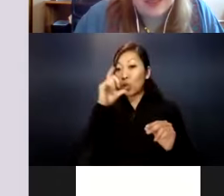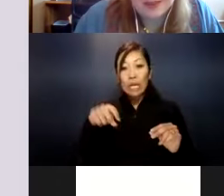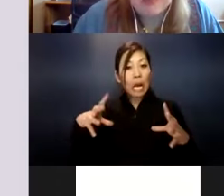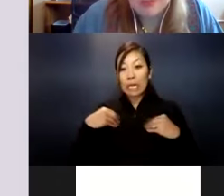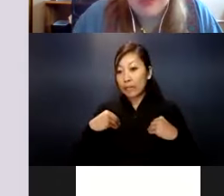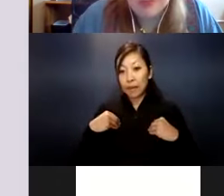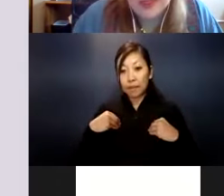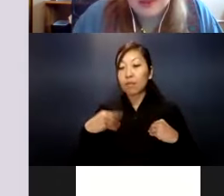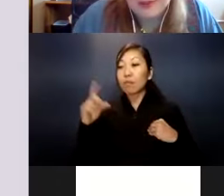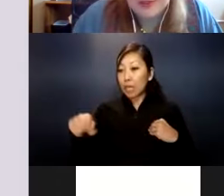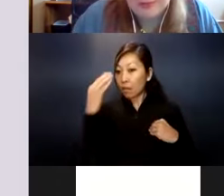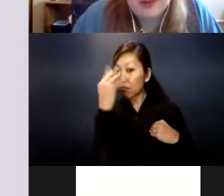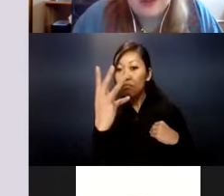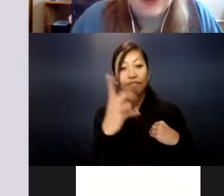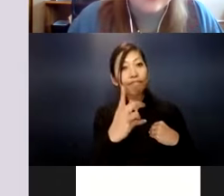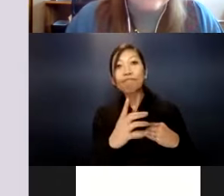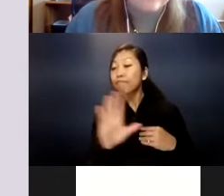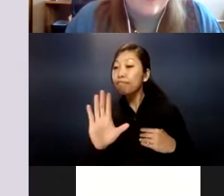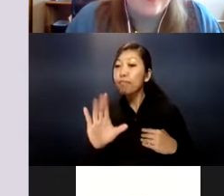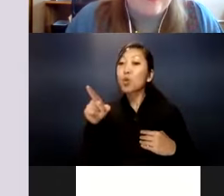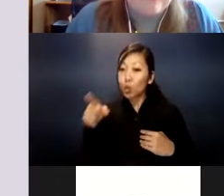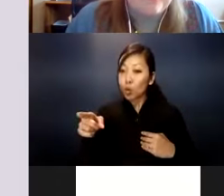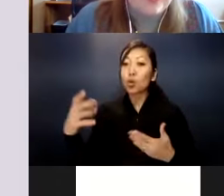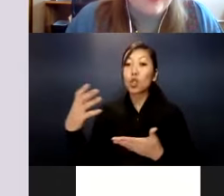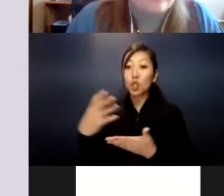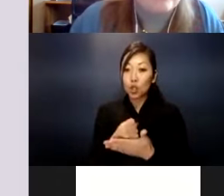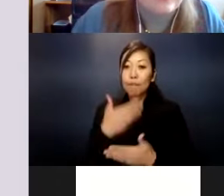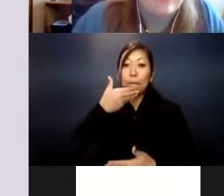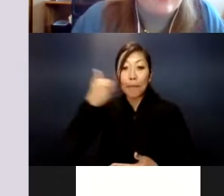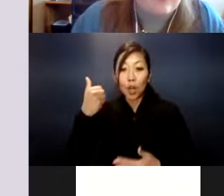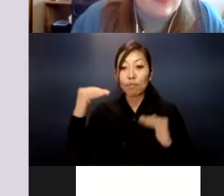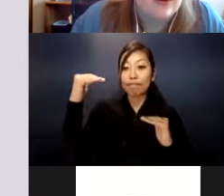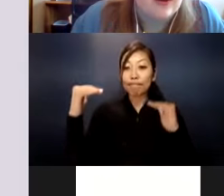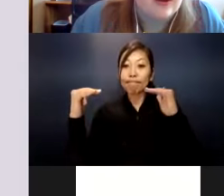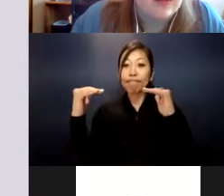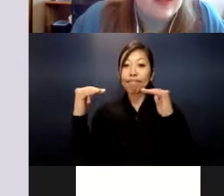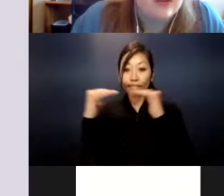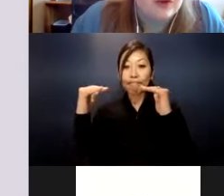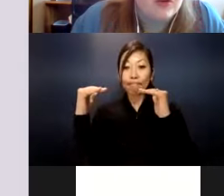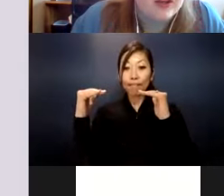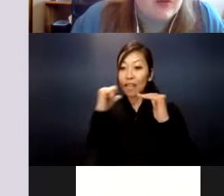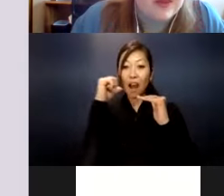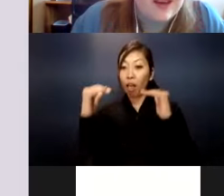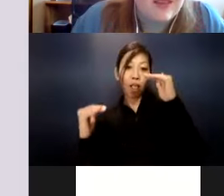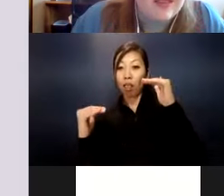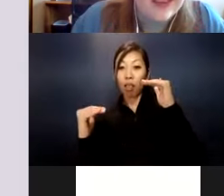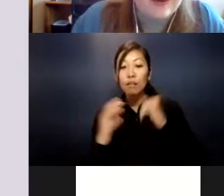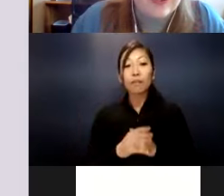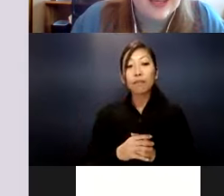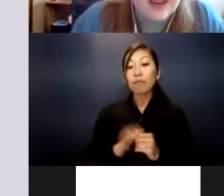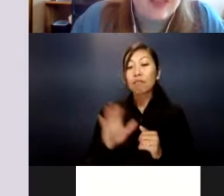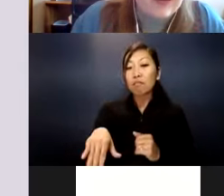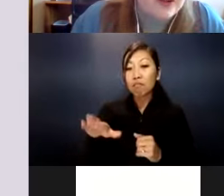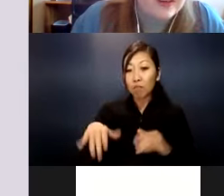tell them that they do deserve better. Um, Somebody is asking whether the recording will be accessed